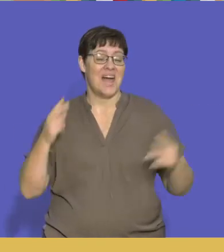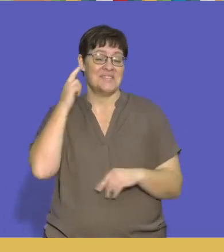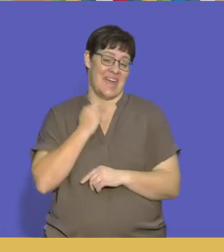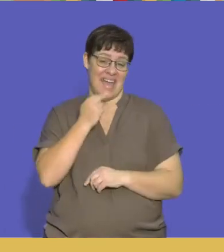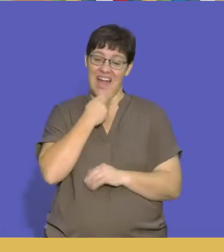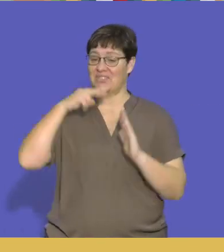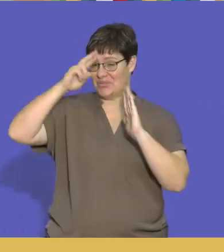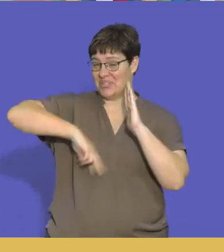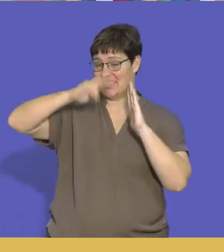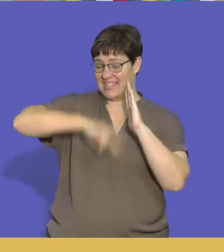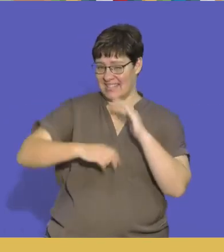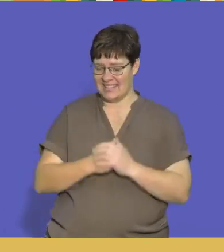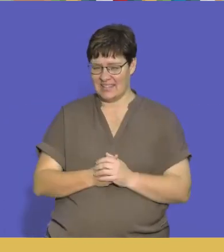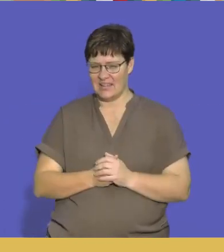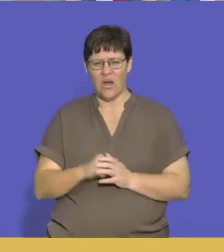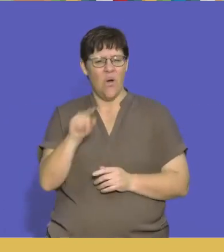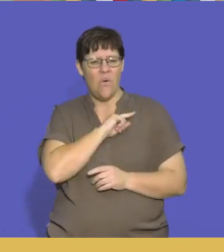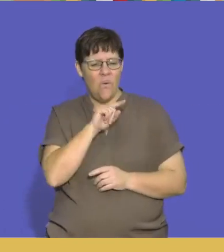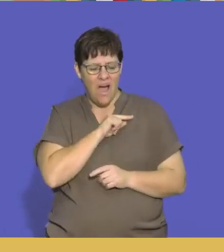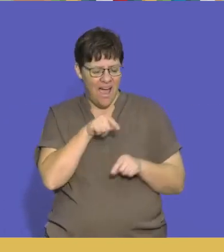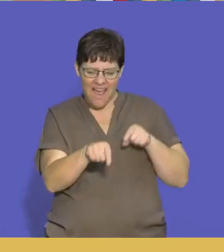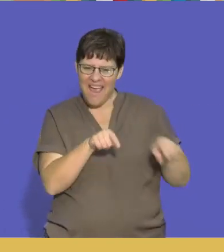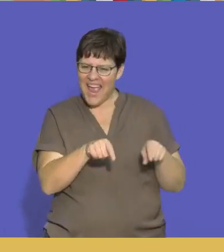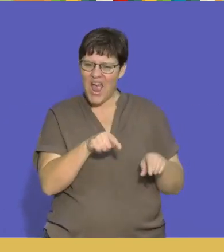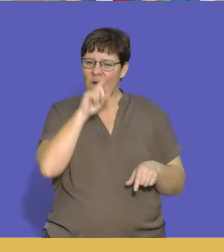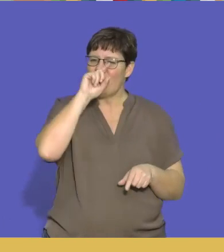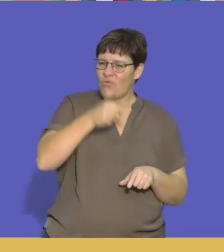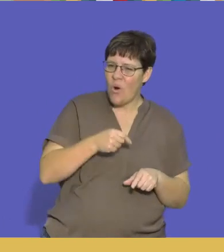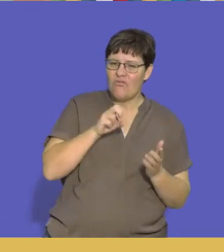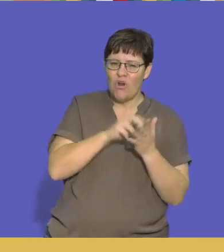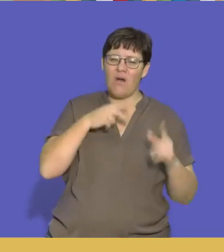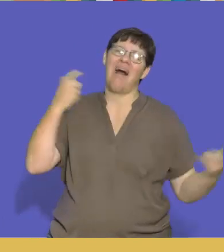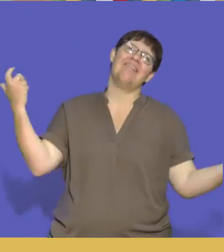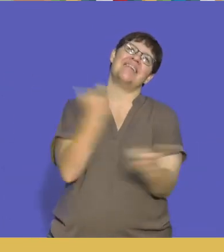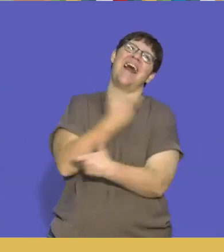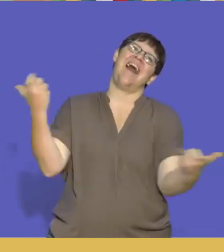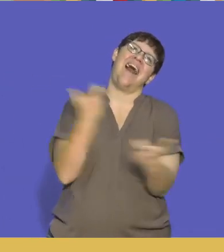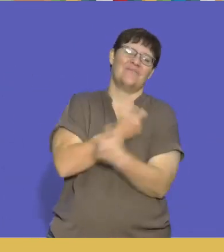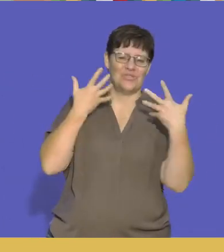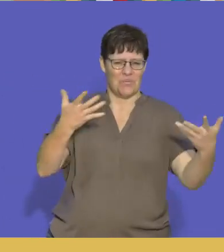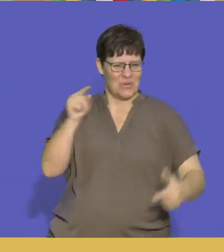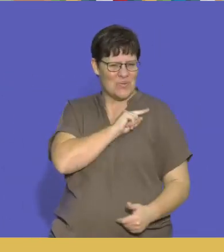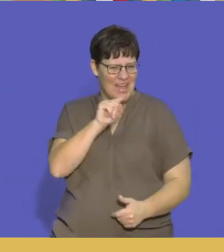Nice reading. Why did Crow and Frog laugh so much at the end?